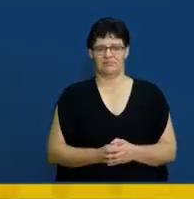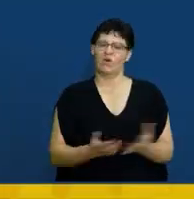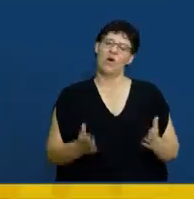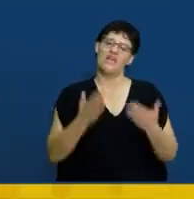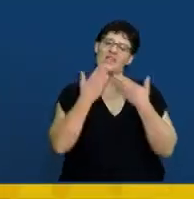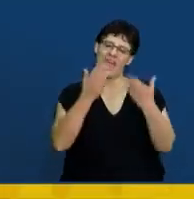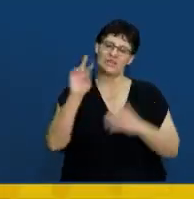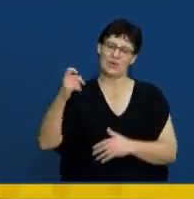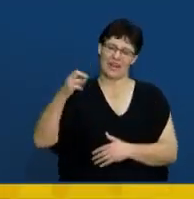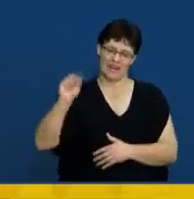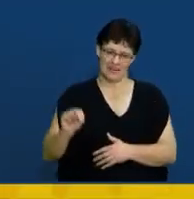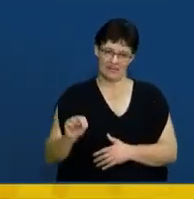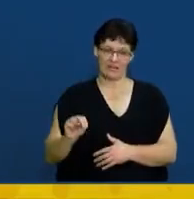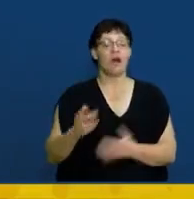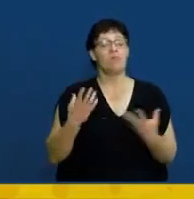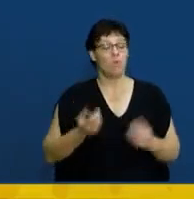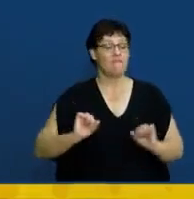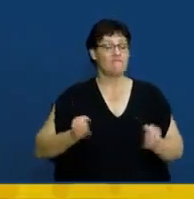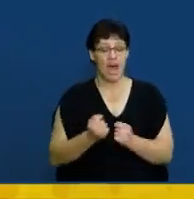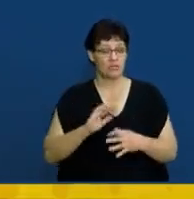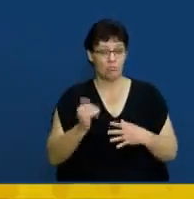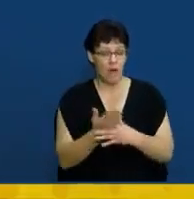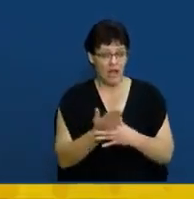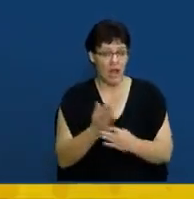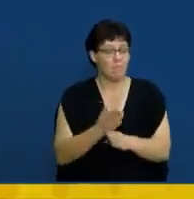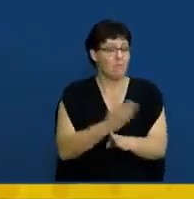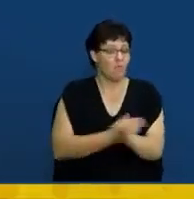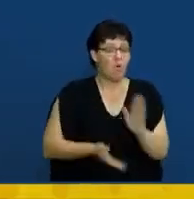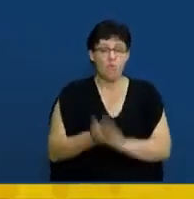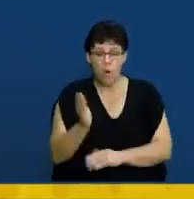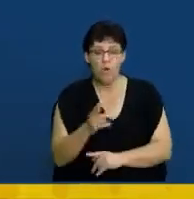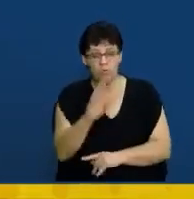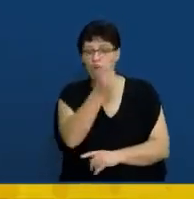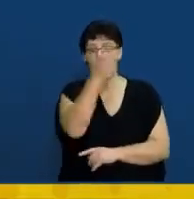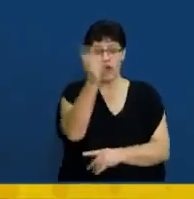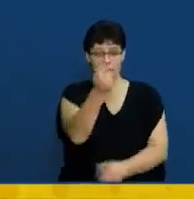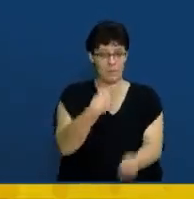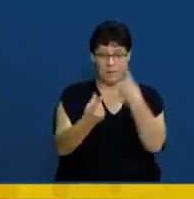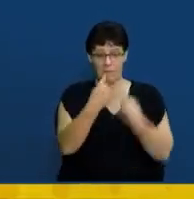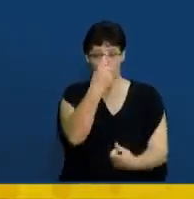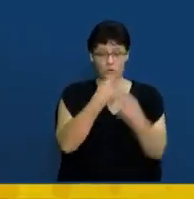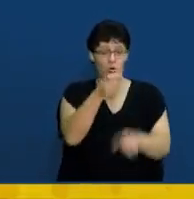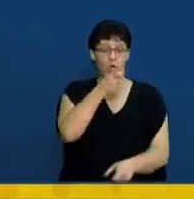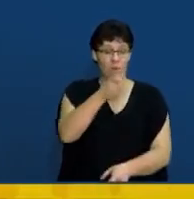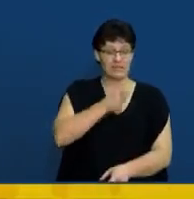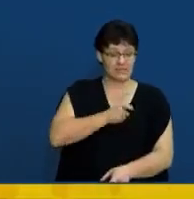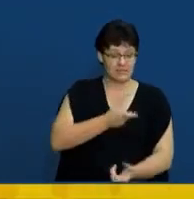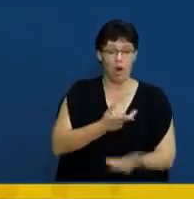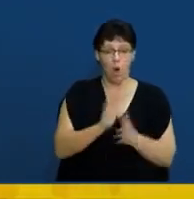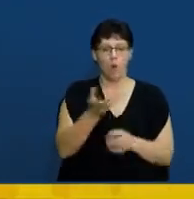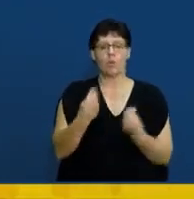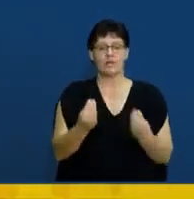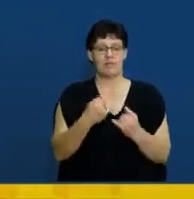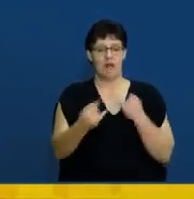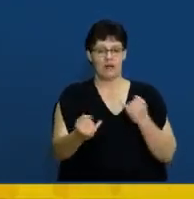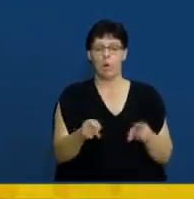Thanks, Eugen. Guys, we're going to take a quick break, but before we do, don't forget to send us your questions and comments on our WhatsApp line, as well